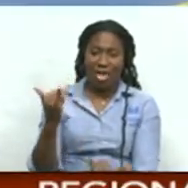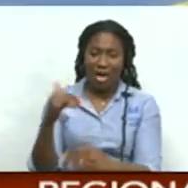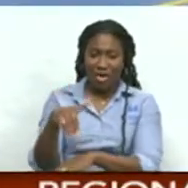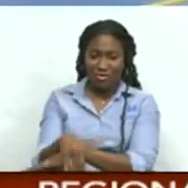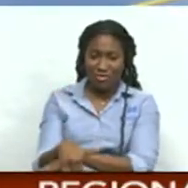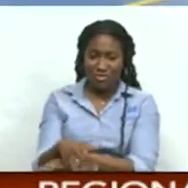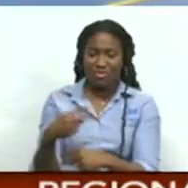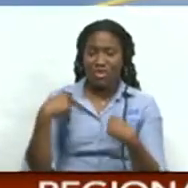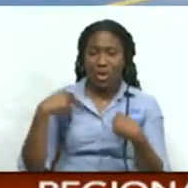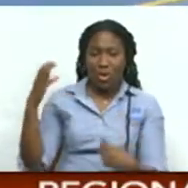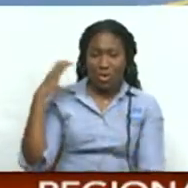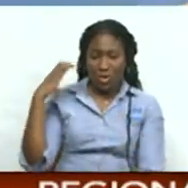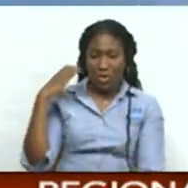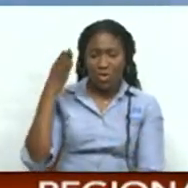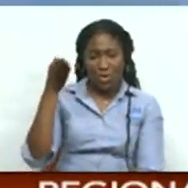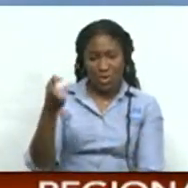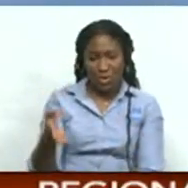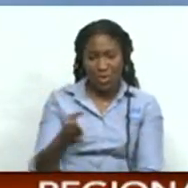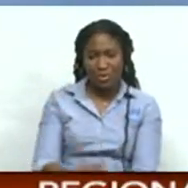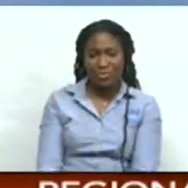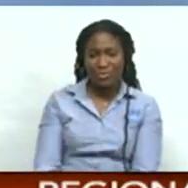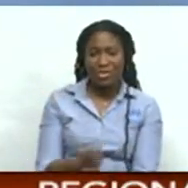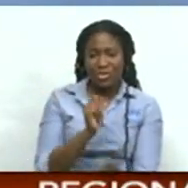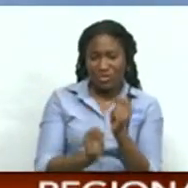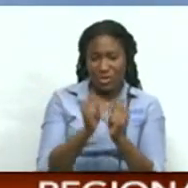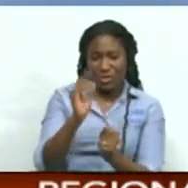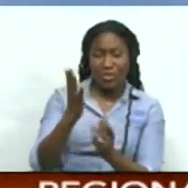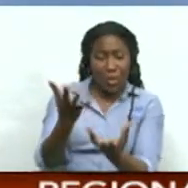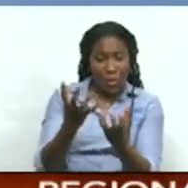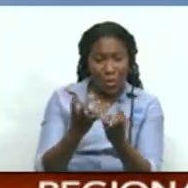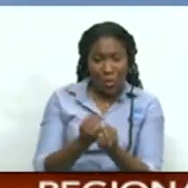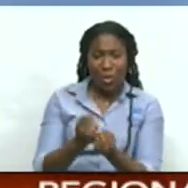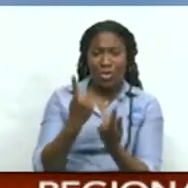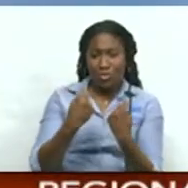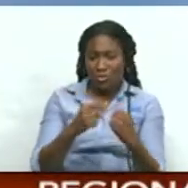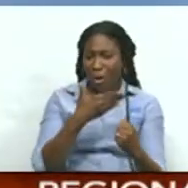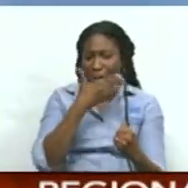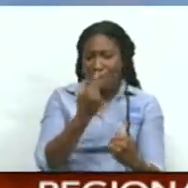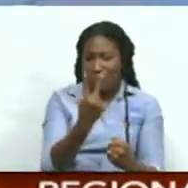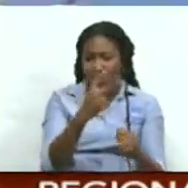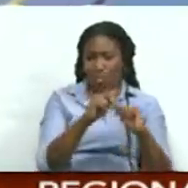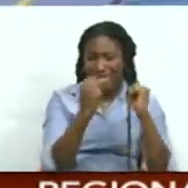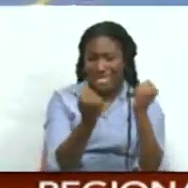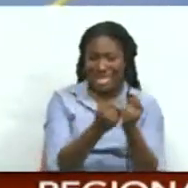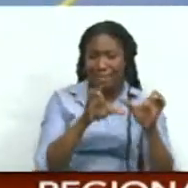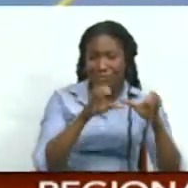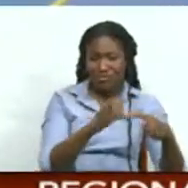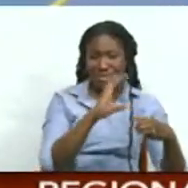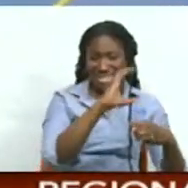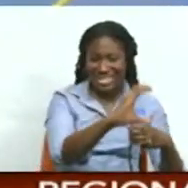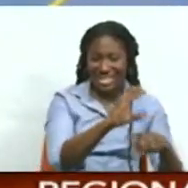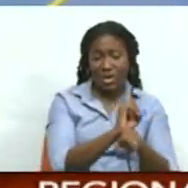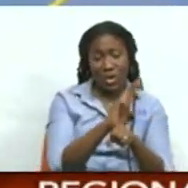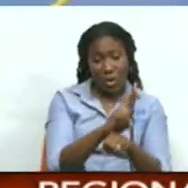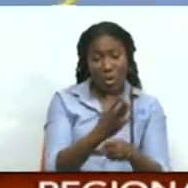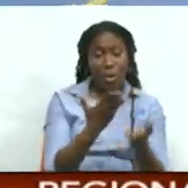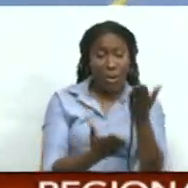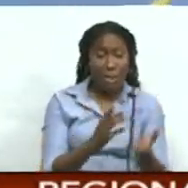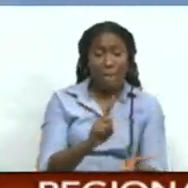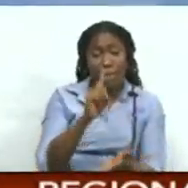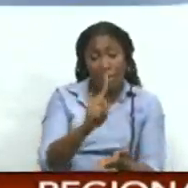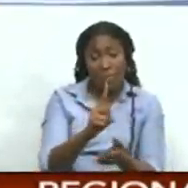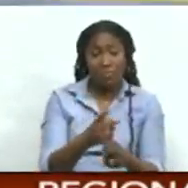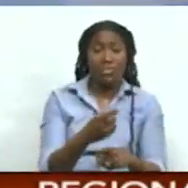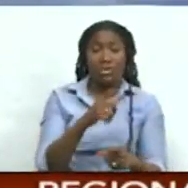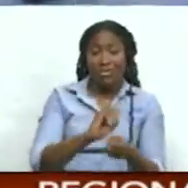assistant coach Paul Deckel. TNT will aim to be among the top two teams in Group C, or at the very least, one of the two best third-place teams out